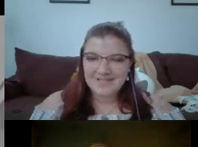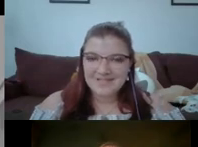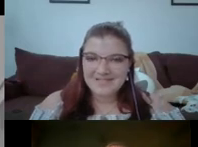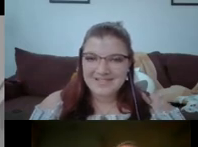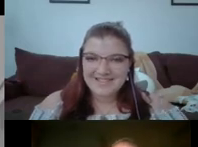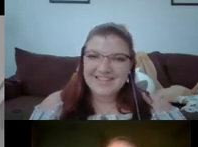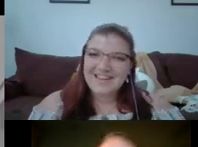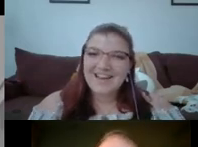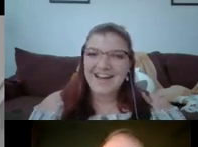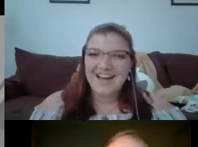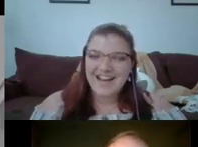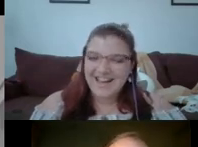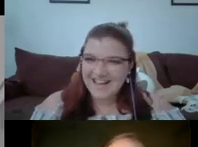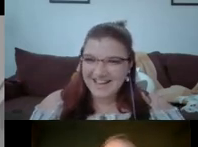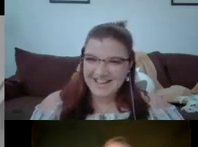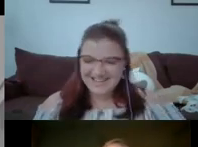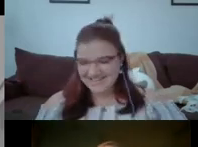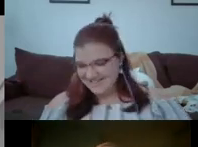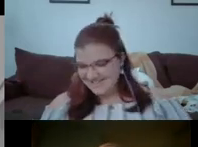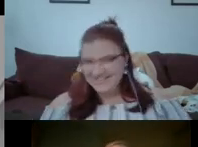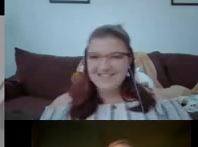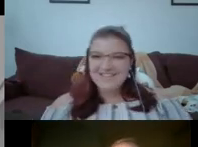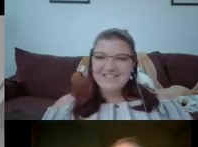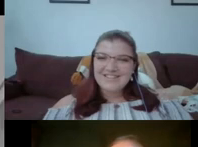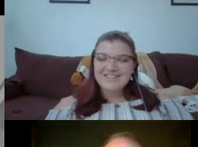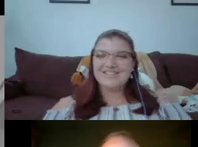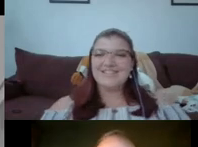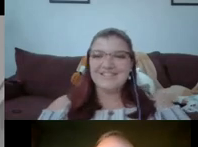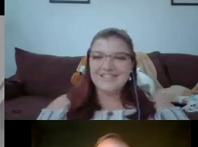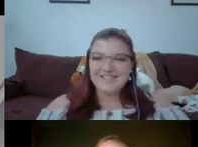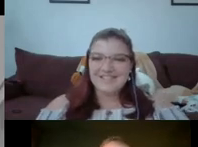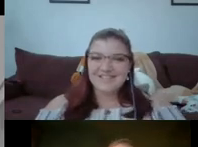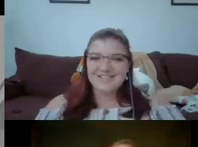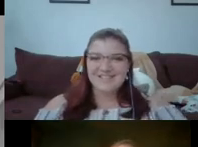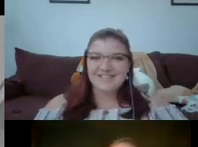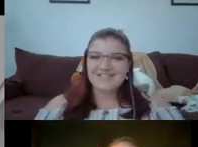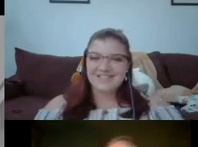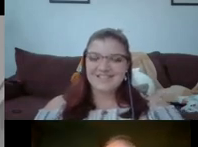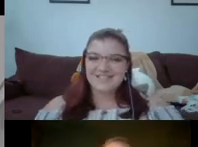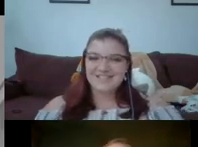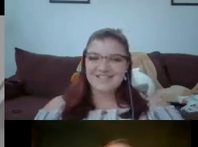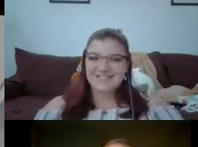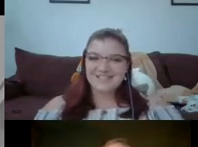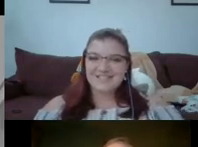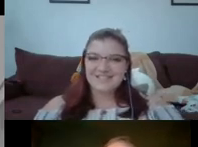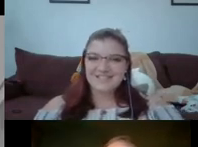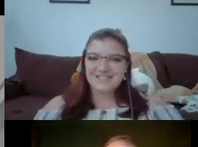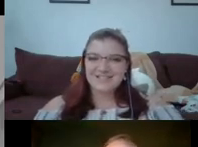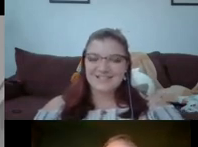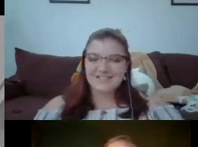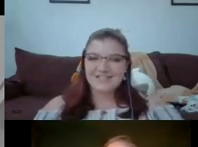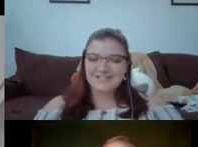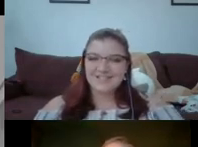into home for his last lecture. So thank God it went well. Any rate, Jack was really a lovely person